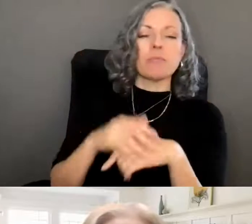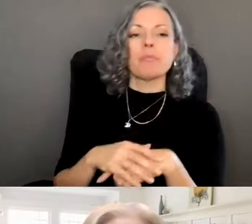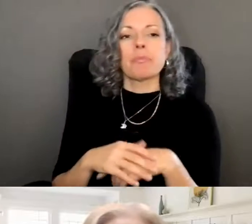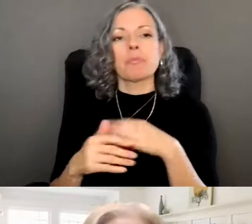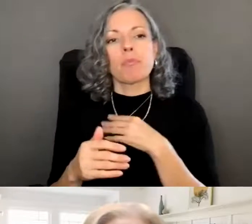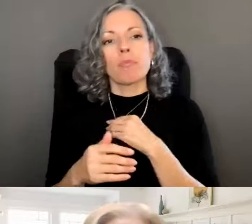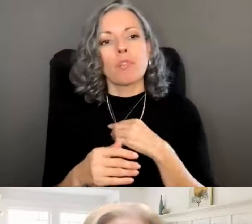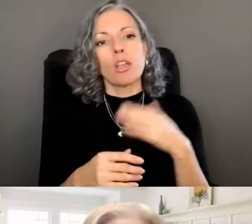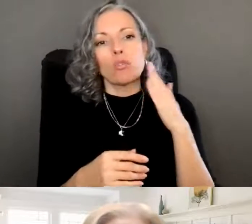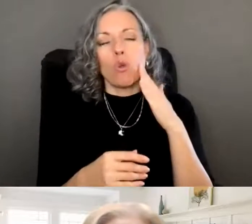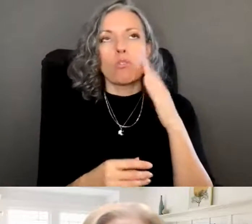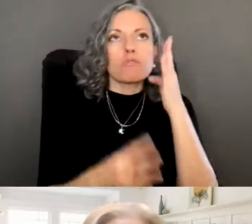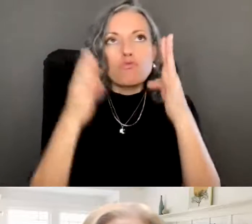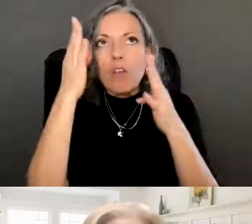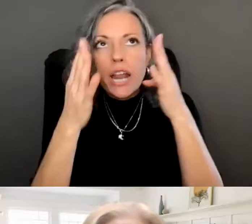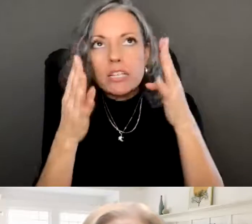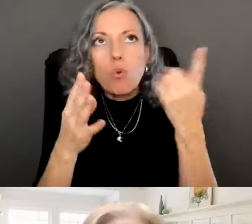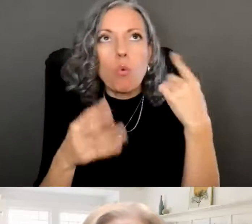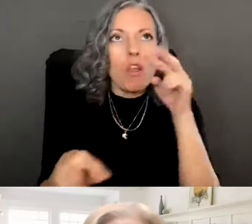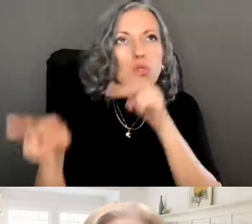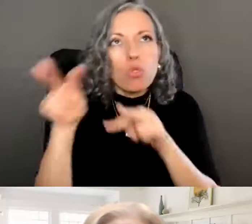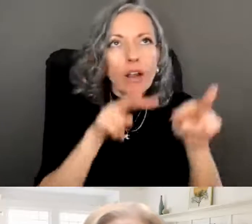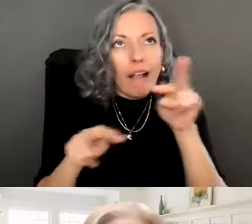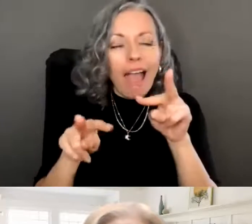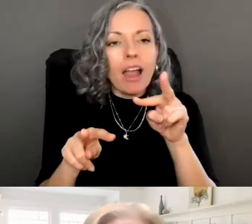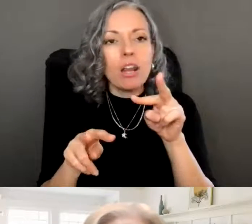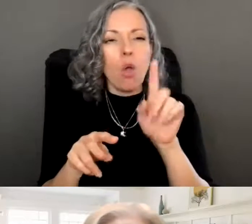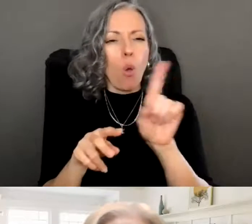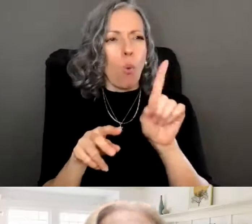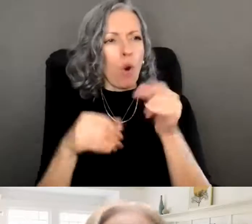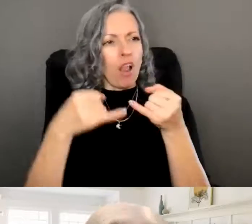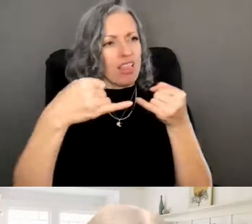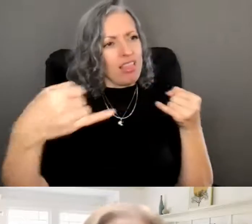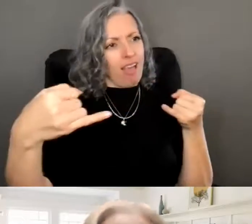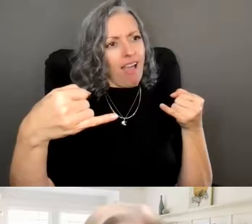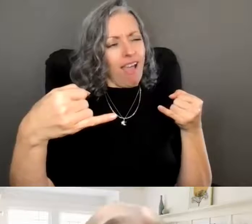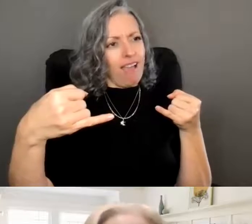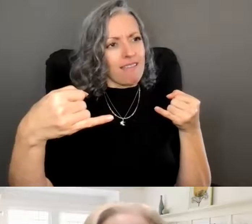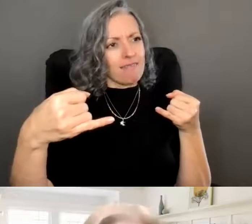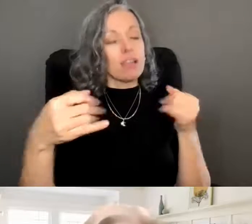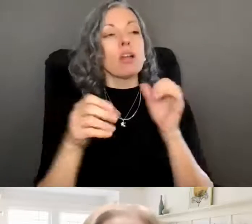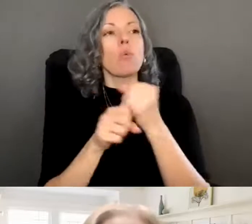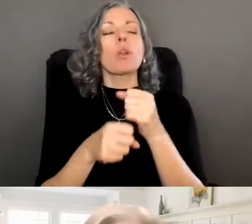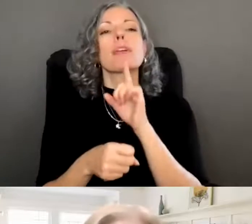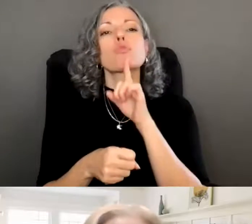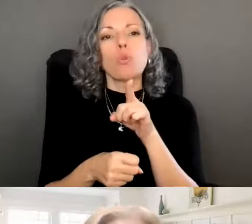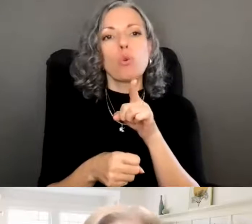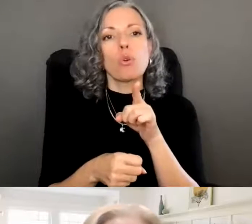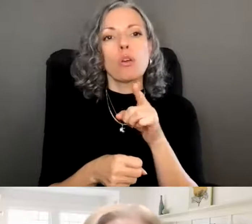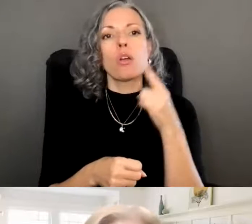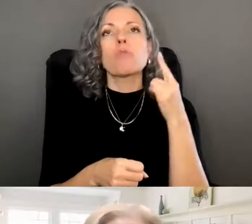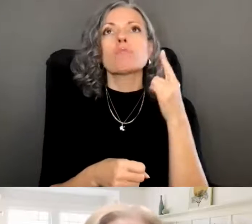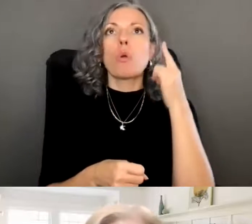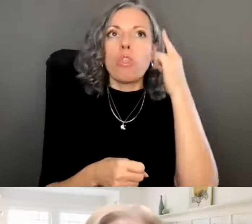There's a number of strategies that we are exploring. Obviously, where that line is drawn, we want to make sure that we're being thoughtful